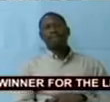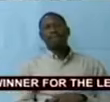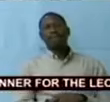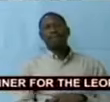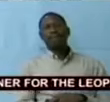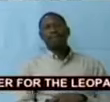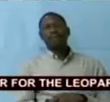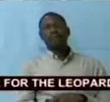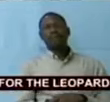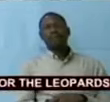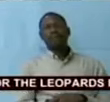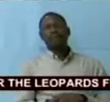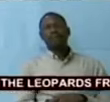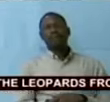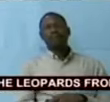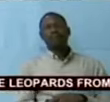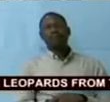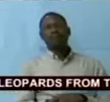Yeah,